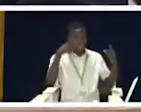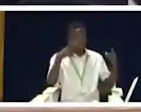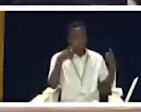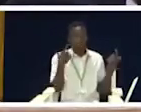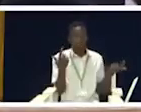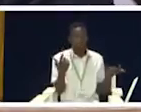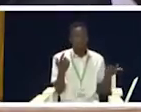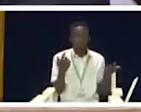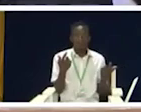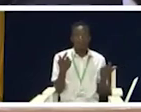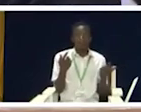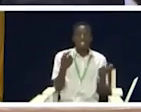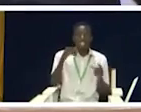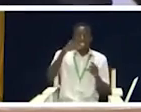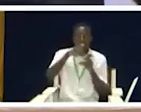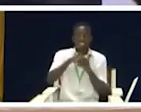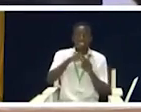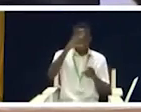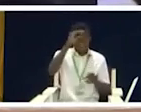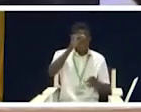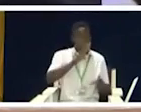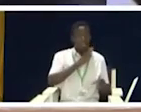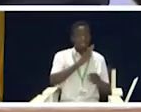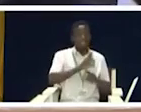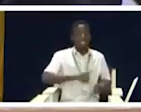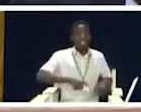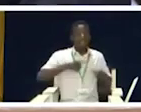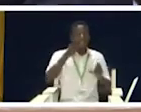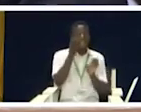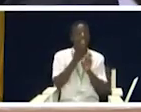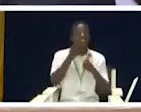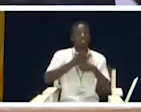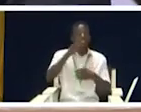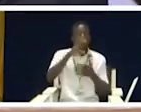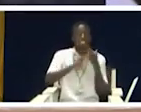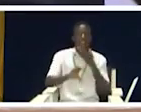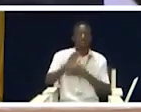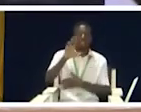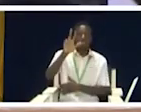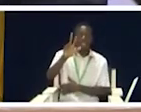God's presence in a man's life. Exodus 3 verse 1 to 4.